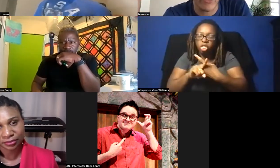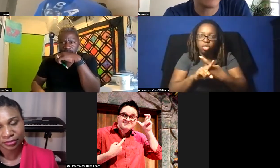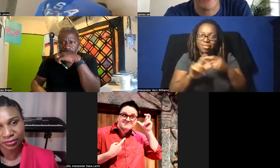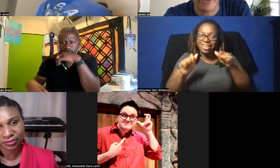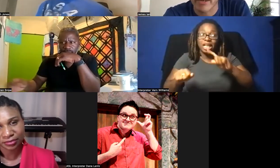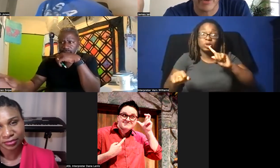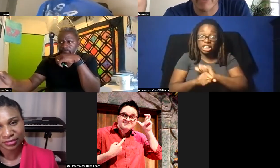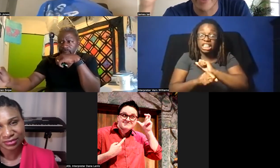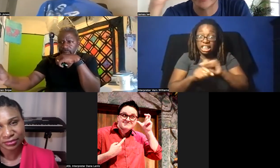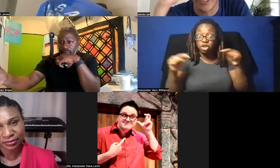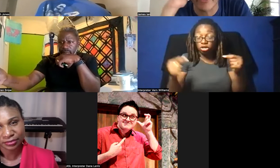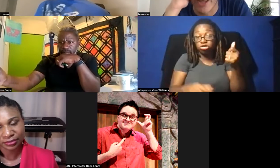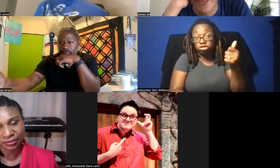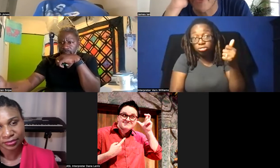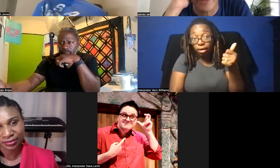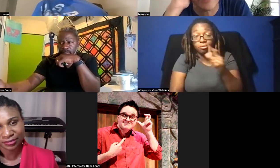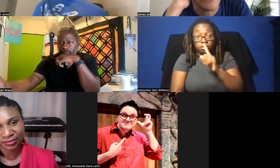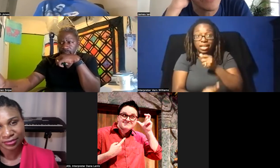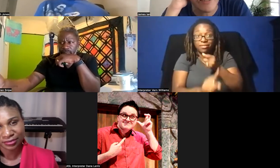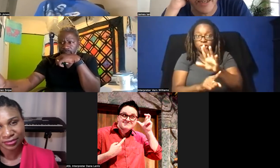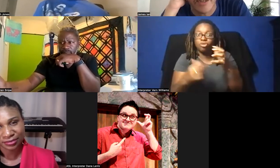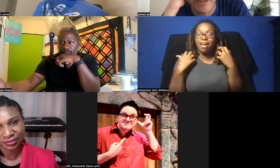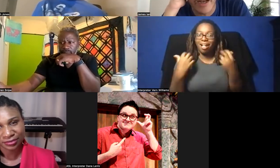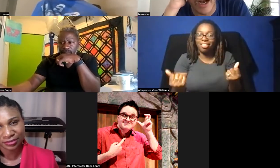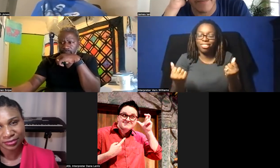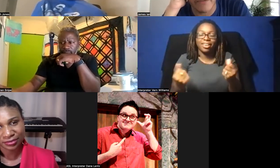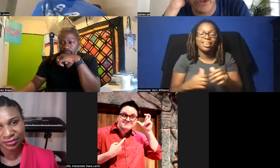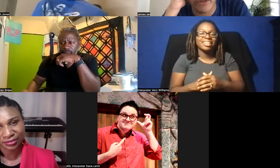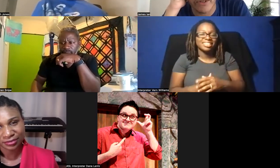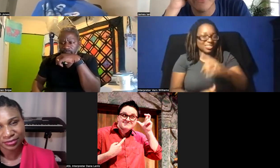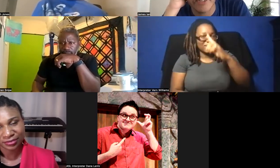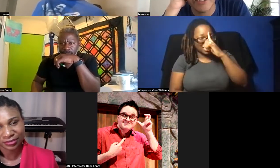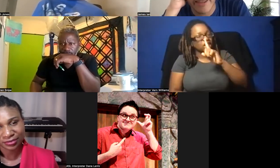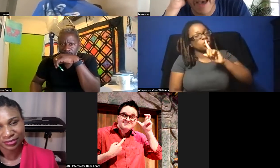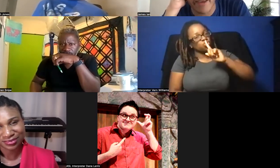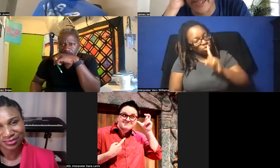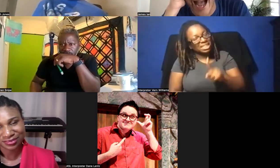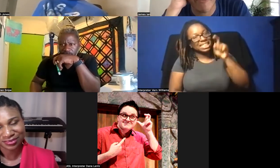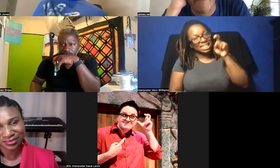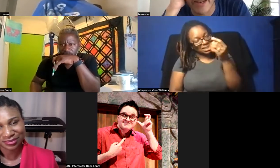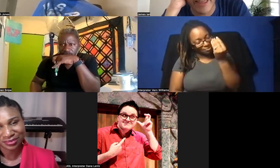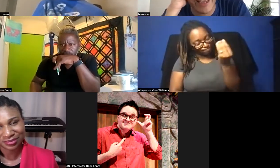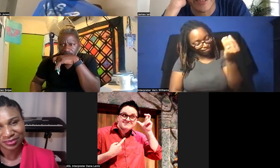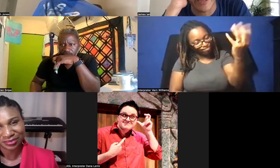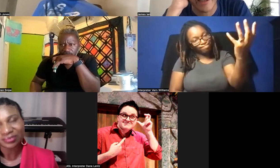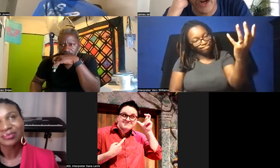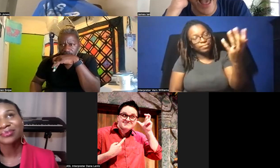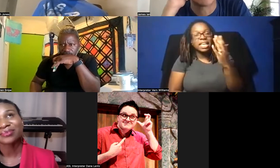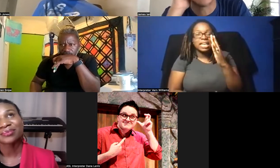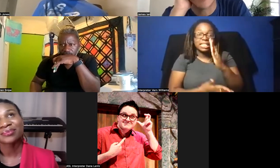really, you could get hurt, affect your health. And so I think you really do need to need to say that, because, like, I've omitted things,